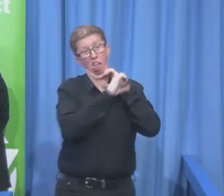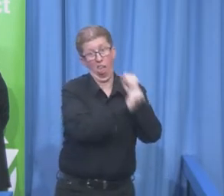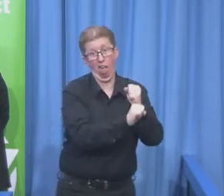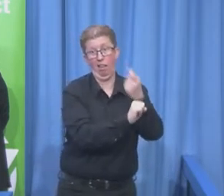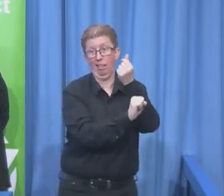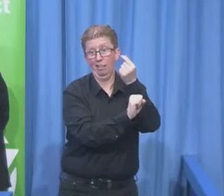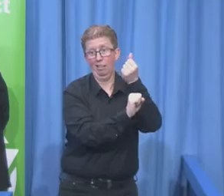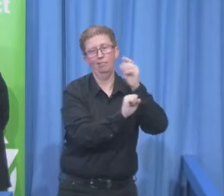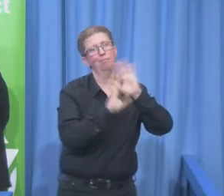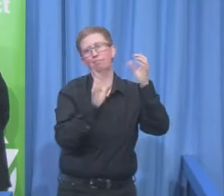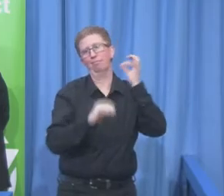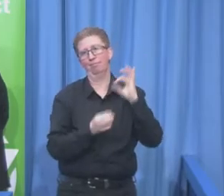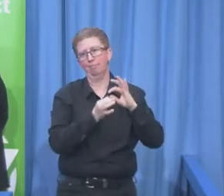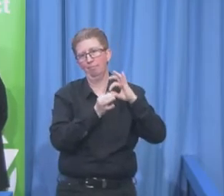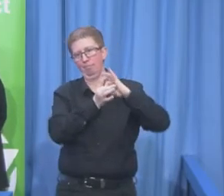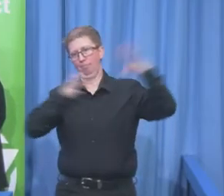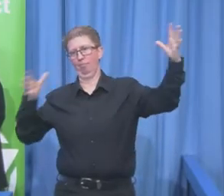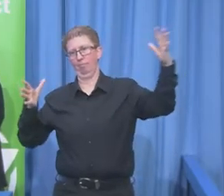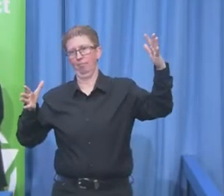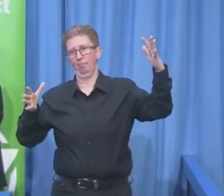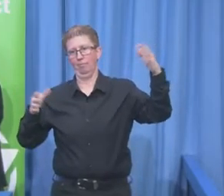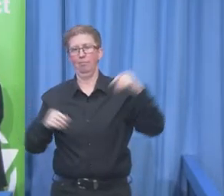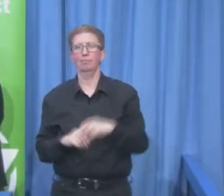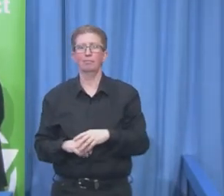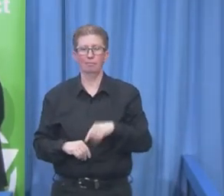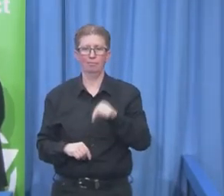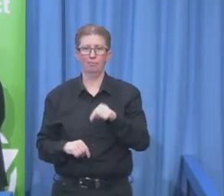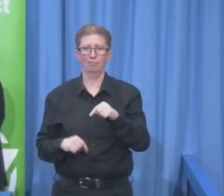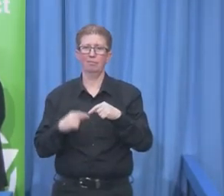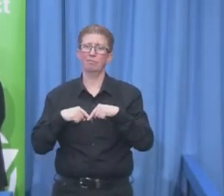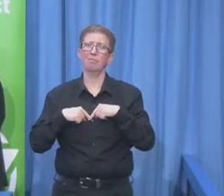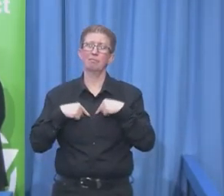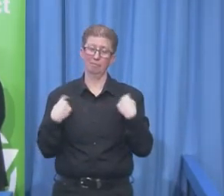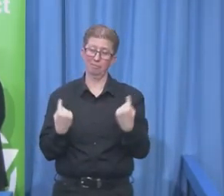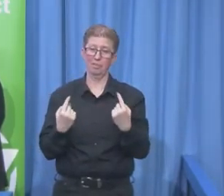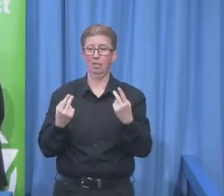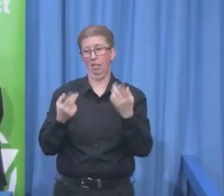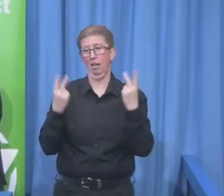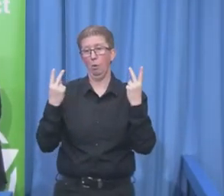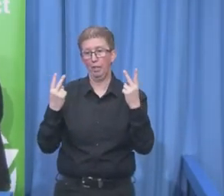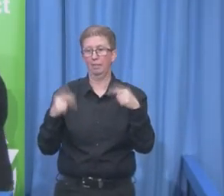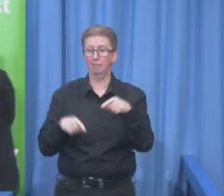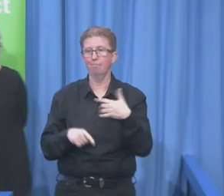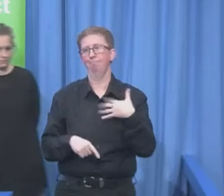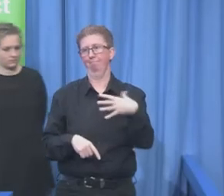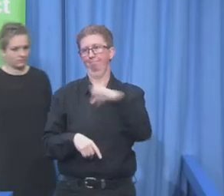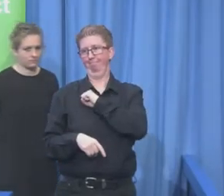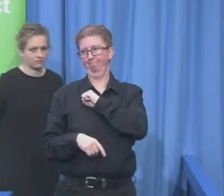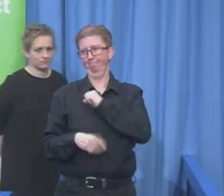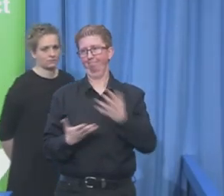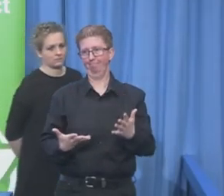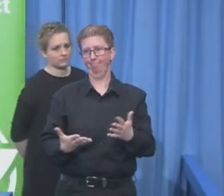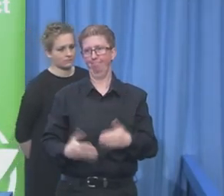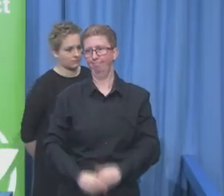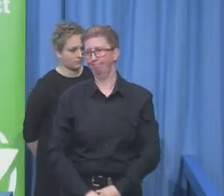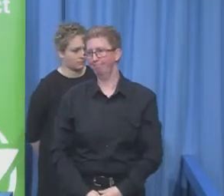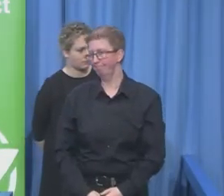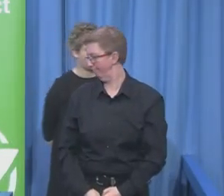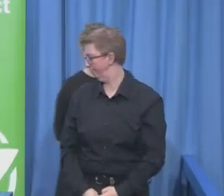Cees. And Gopal, do you have anything there? Yeah, so I think the choice of right partner, because as I've shown you, our model